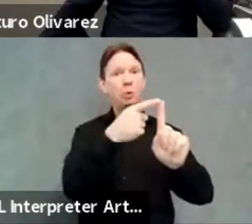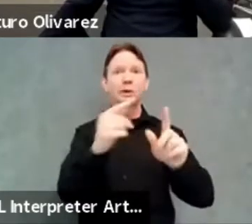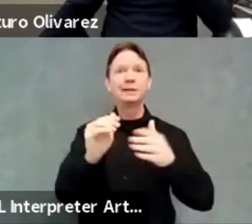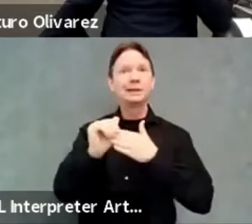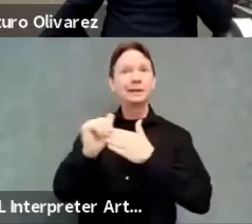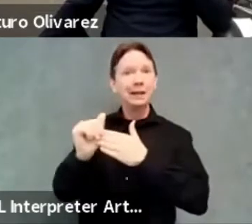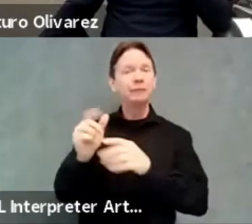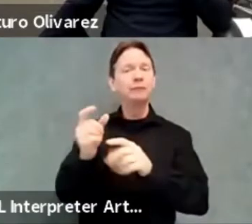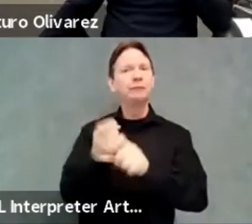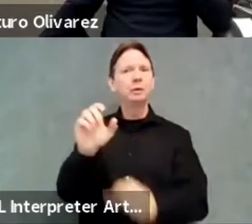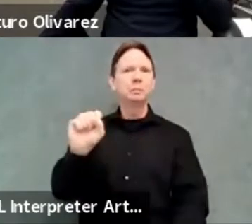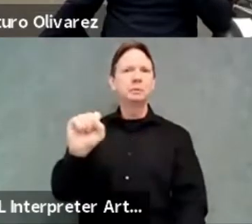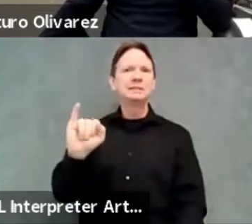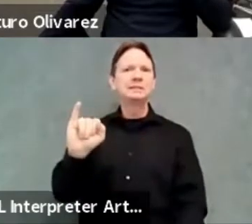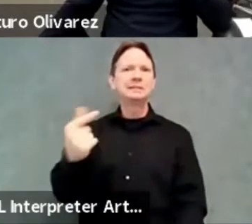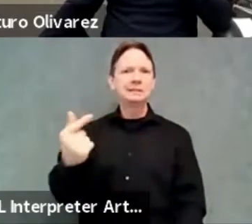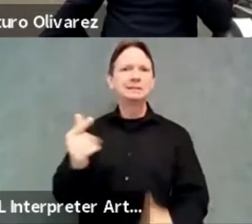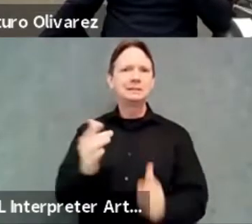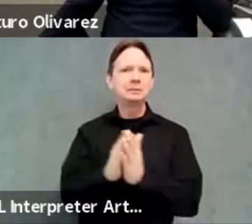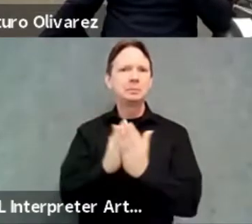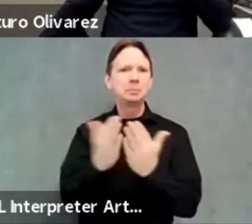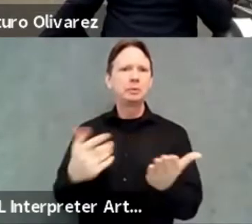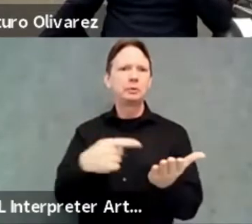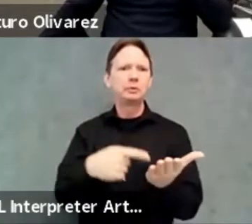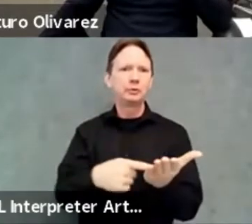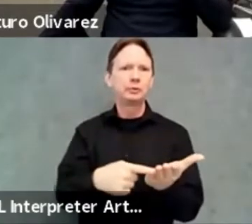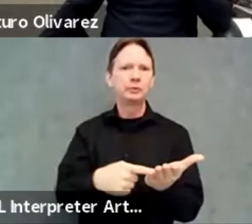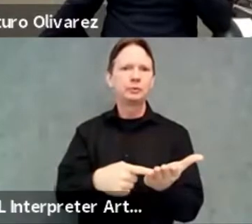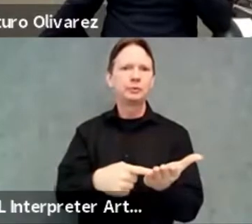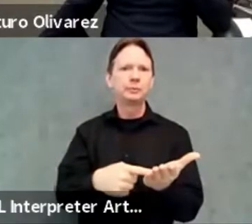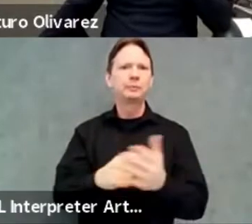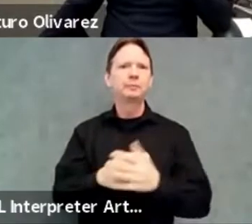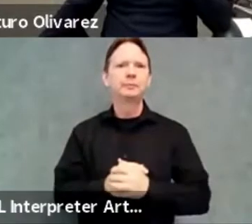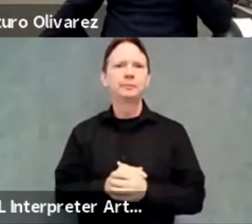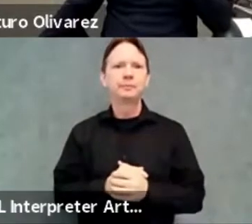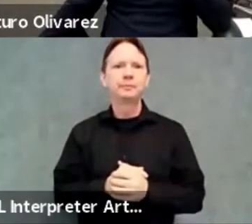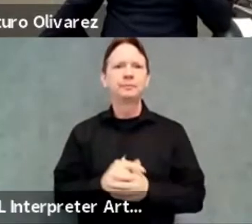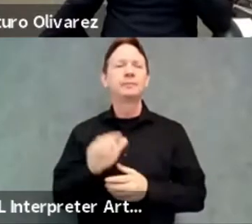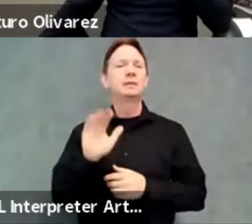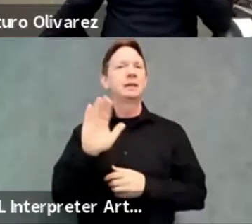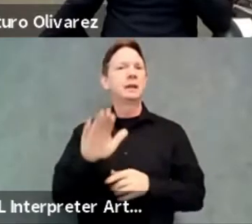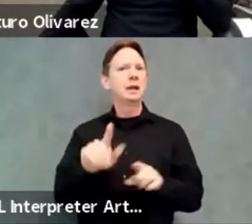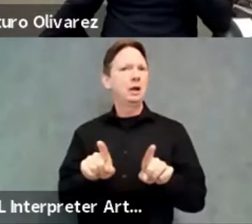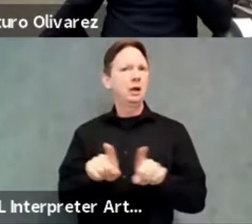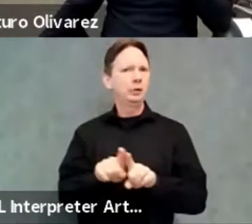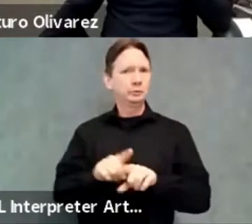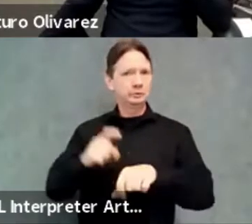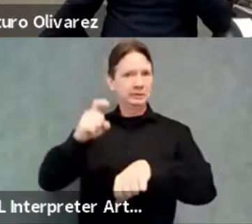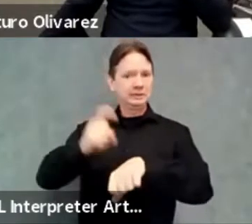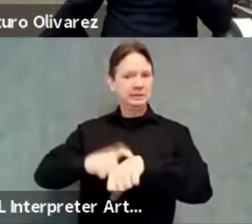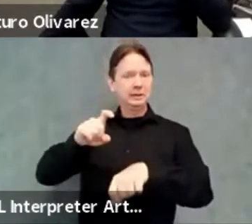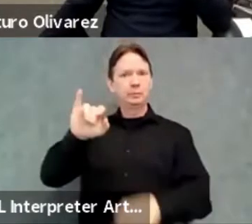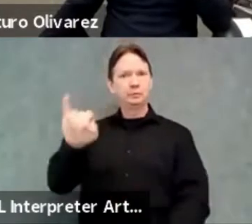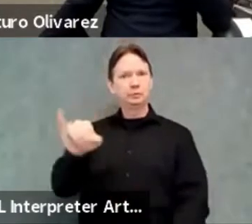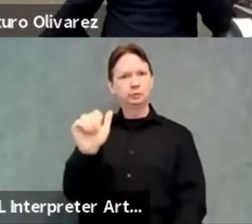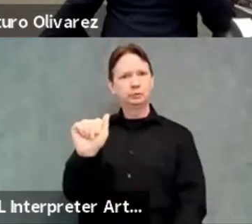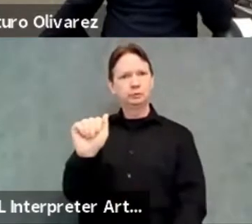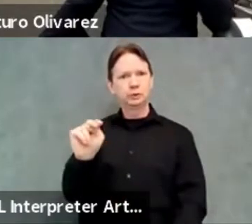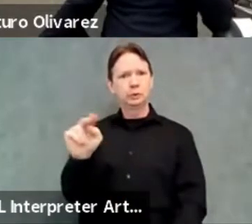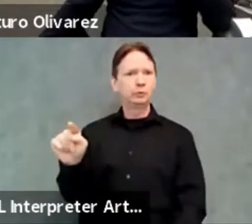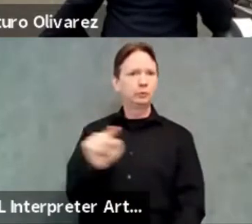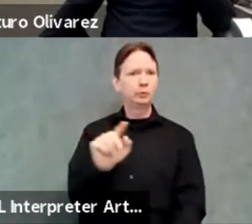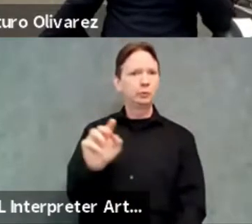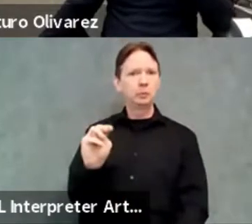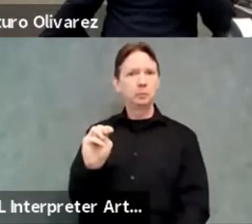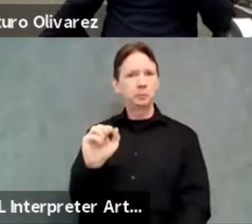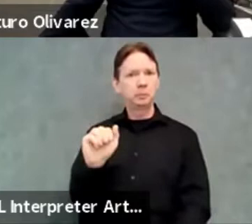teaser listserv announcements to lapsed members. That's really important as well, because you want them to continue to be able, because the more you